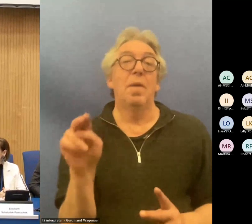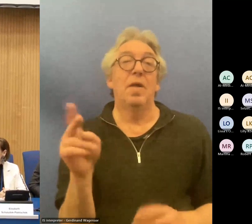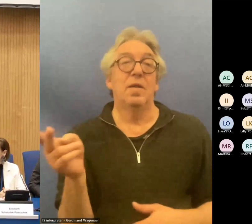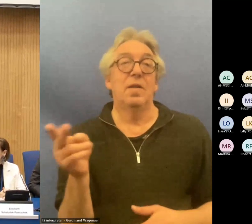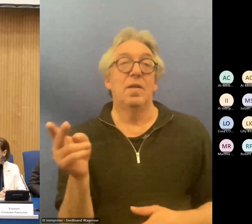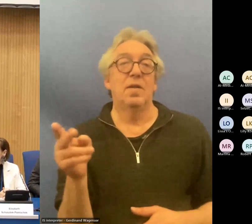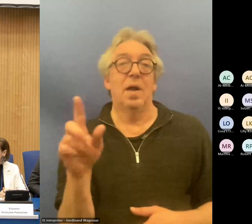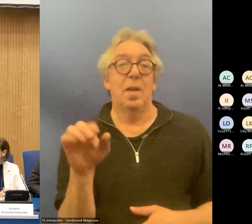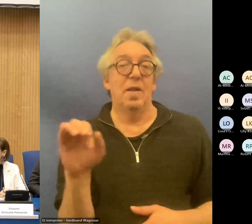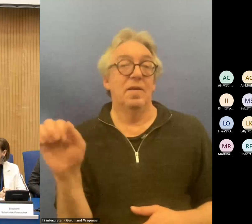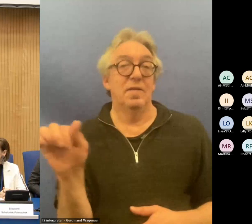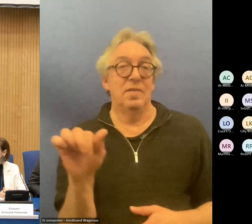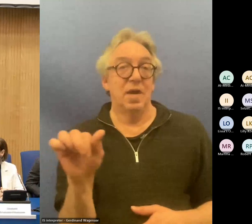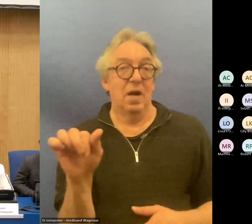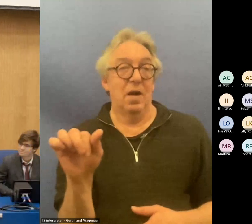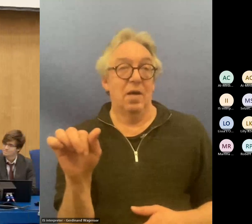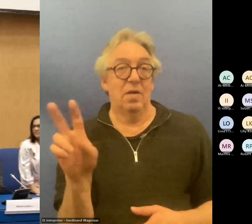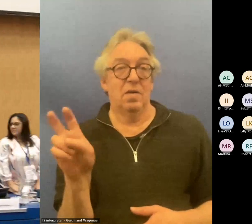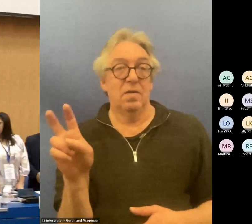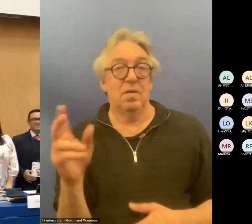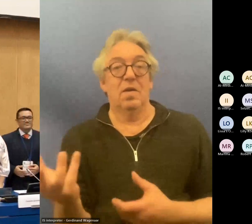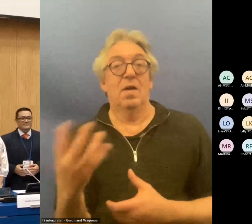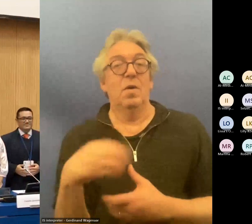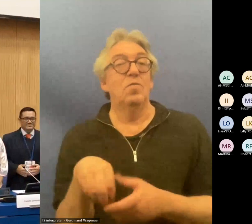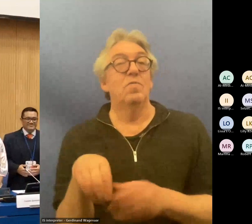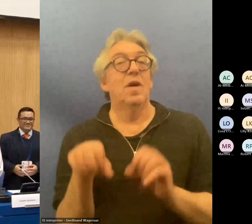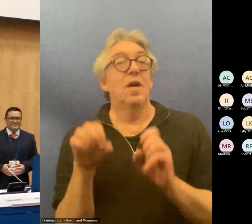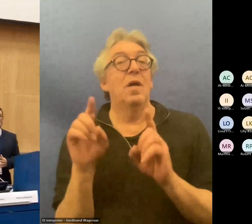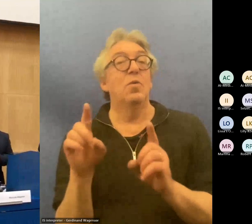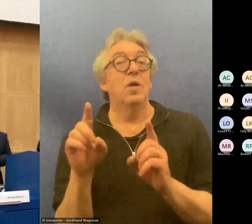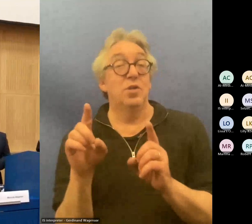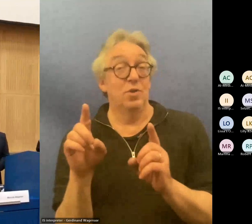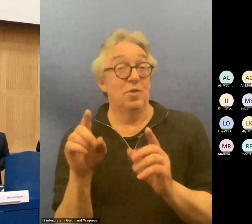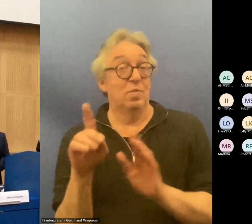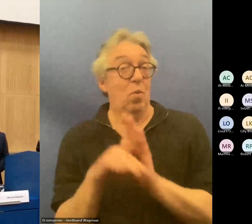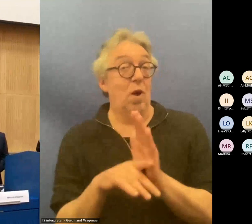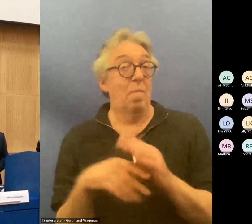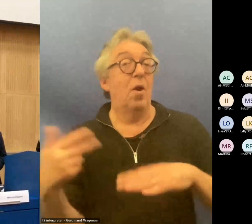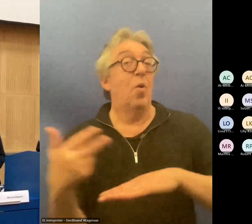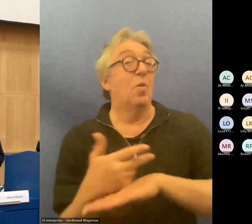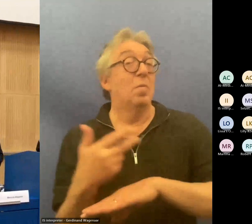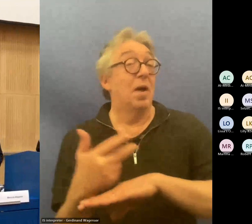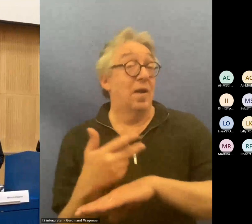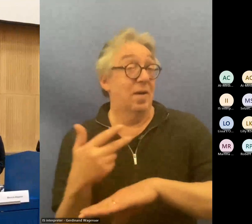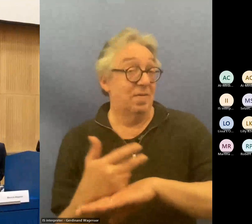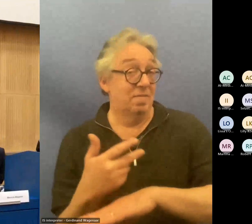CBM's Inclusive Education Program from Guatemala.